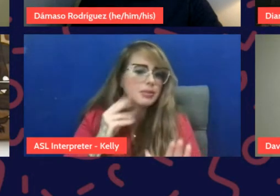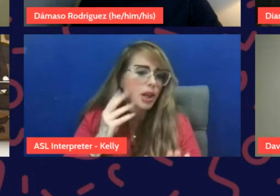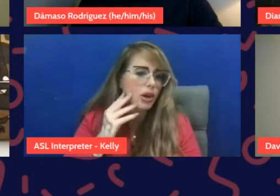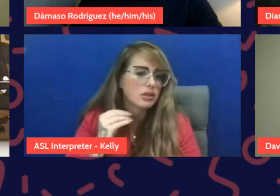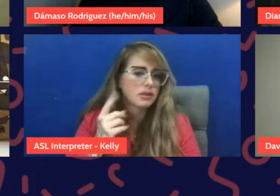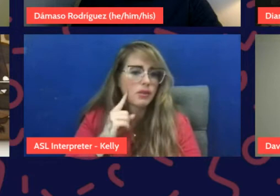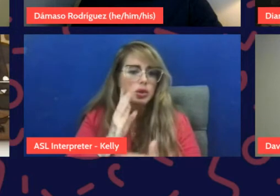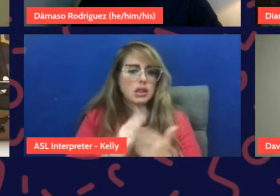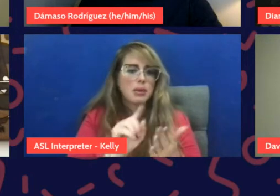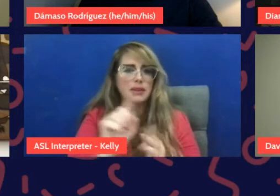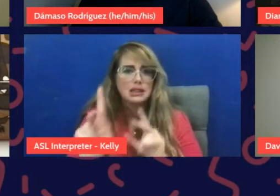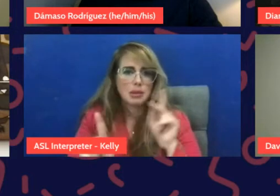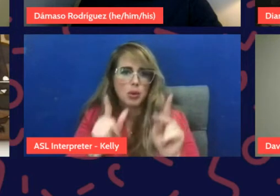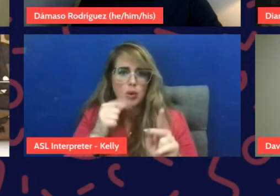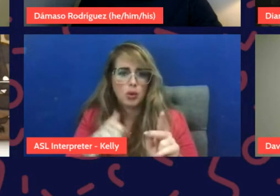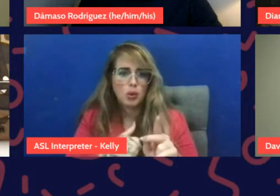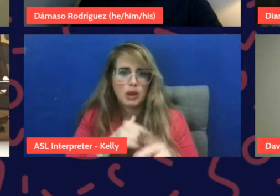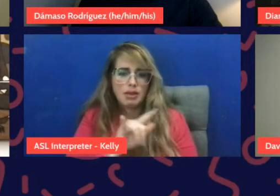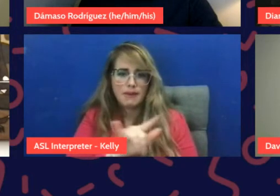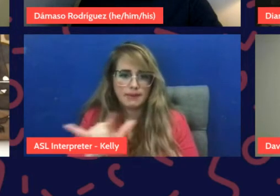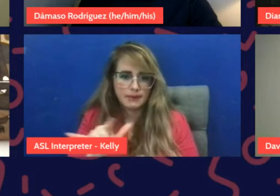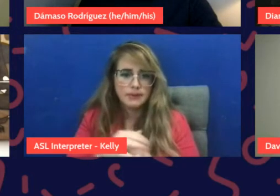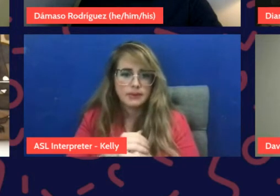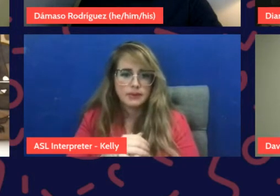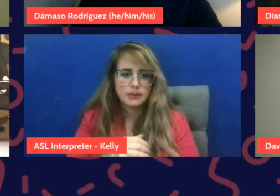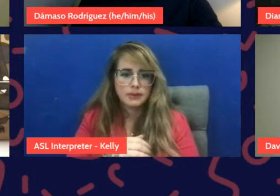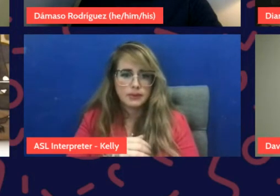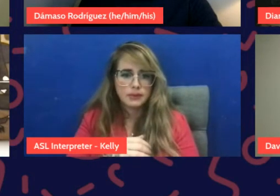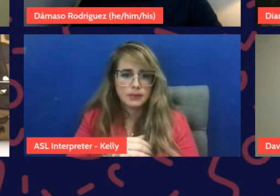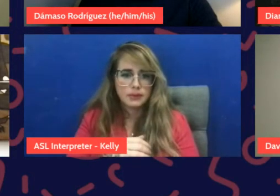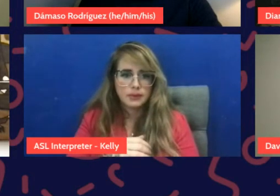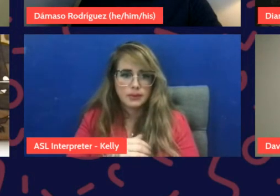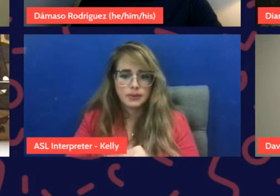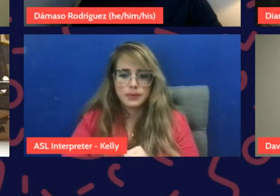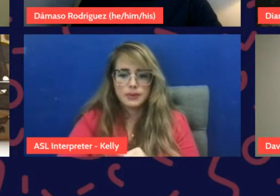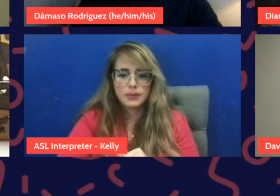of these people that we love. So that is how we began